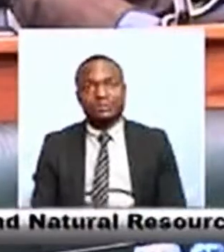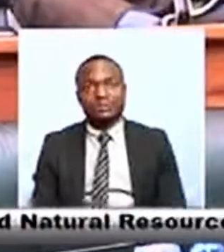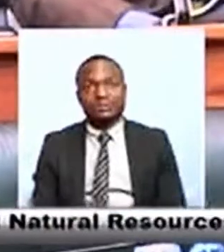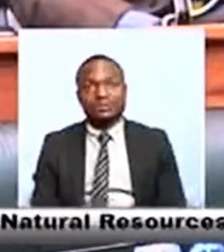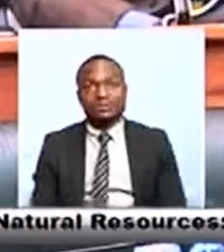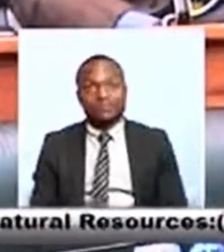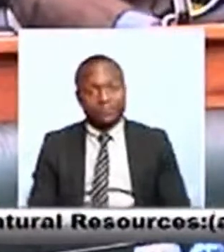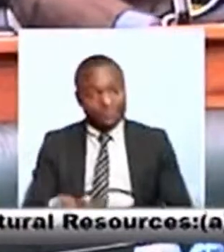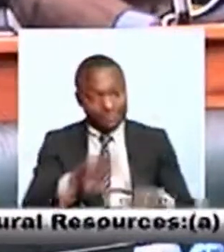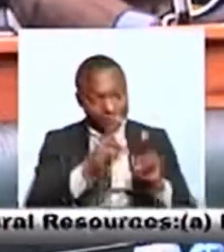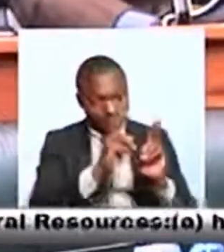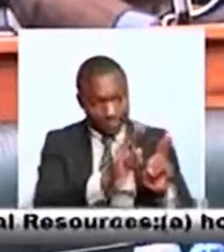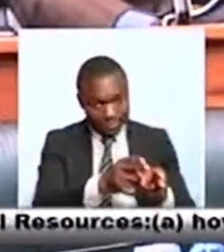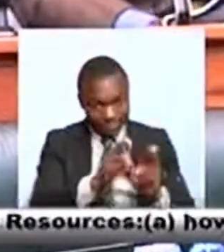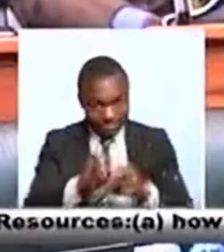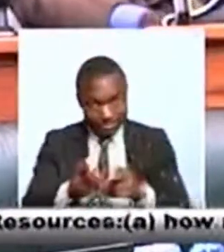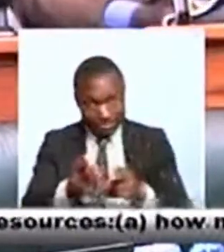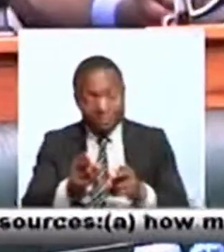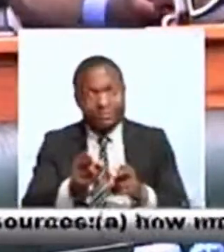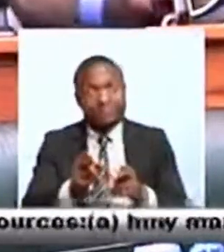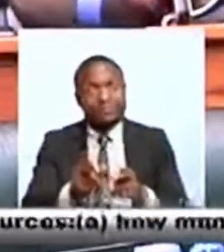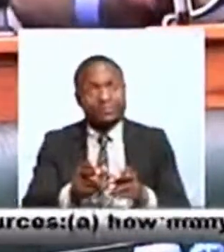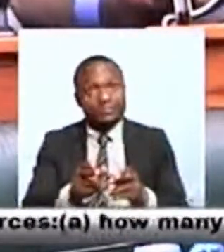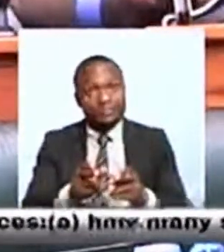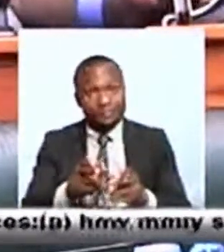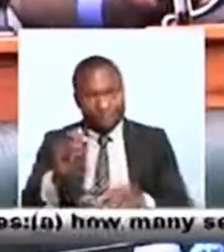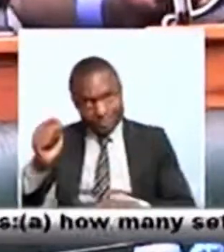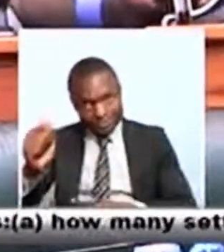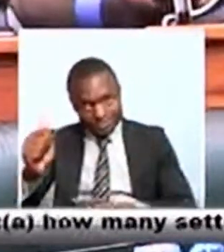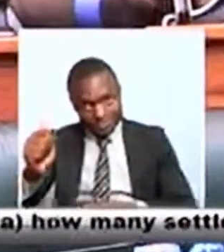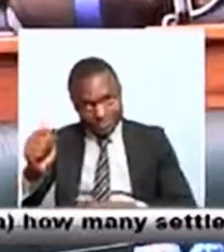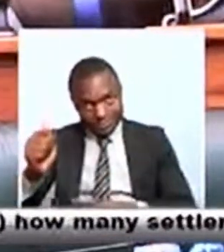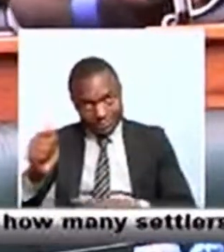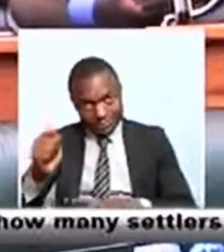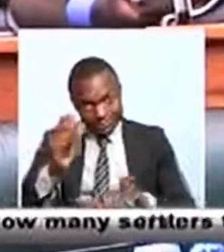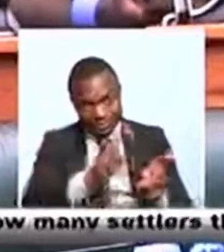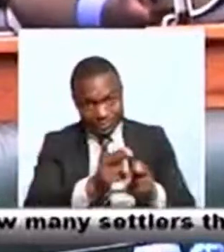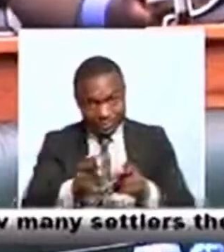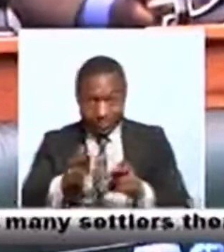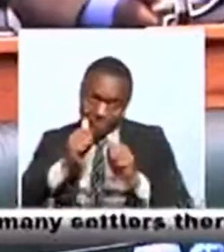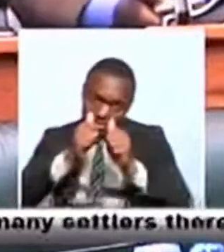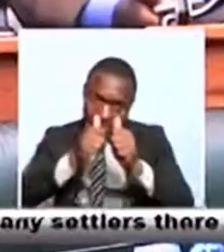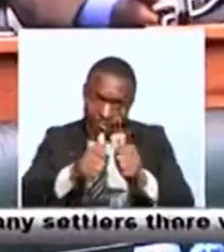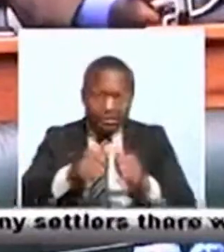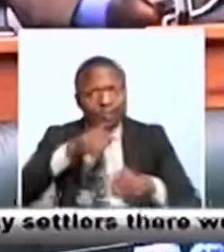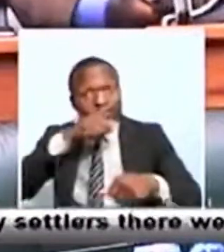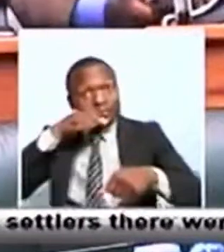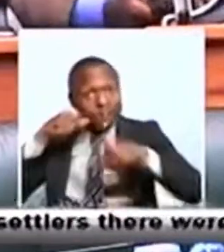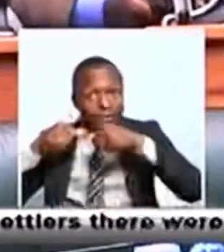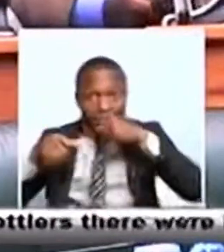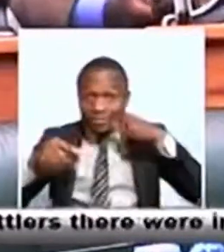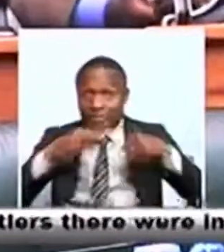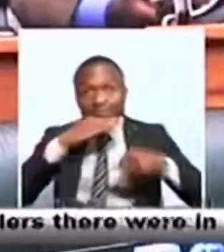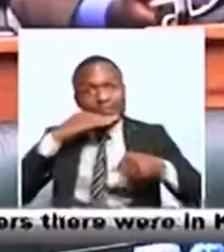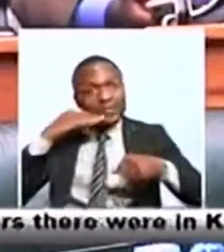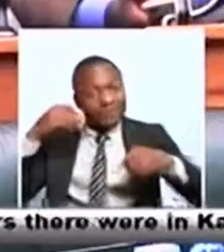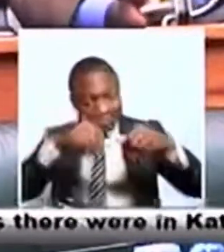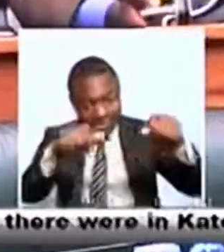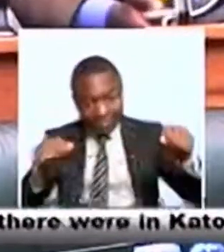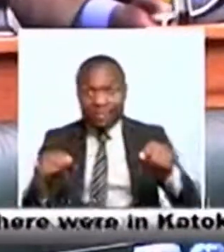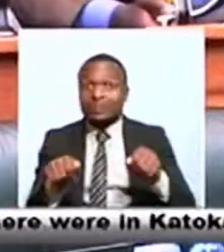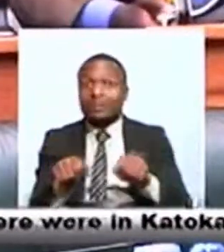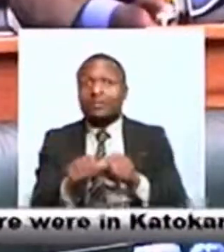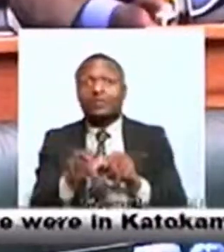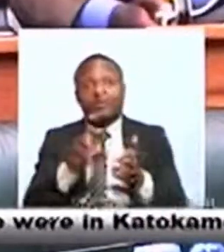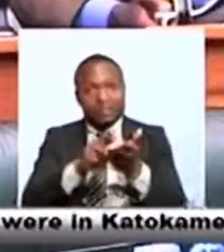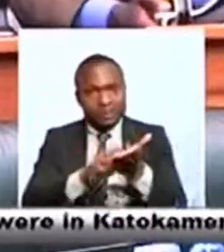our response is in A. According to Agriculture Farm Block model,